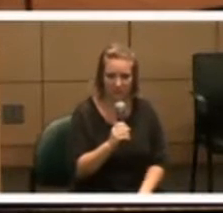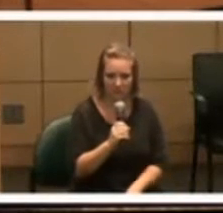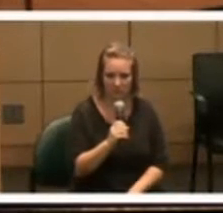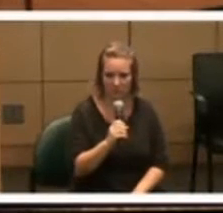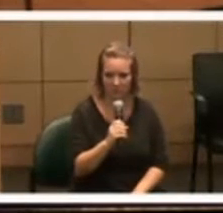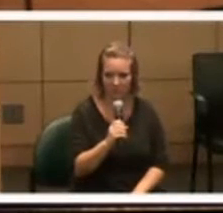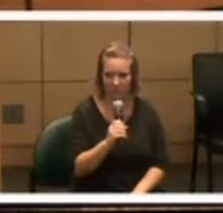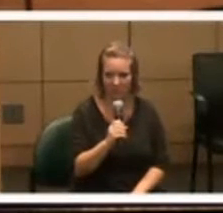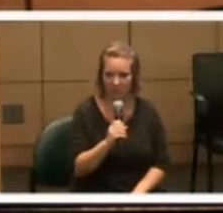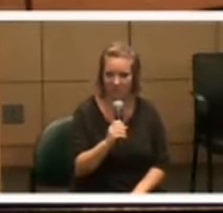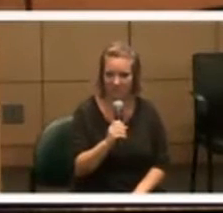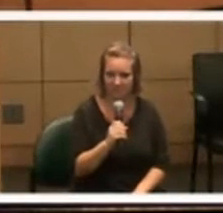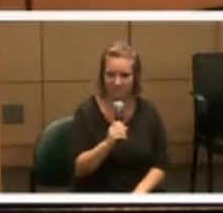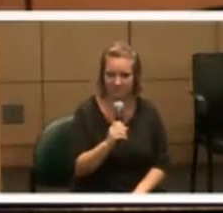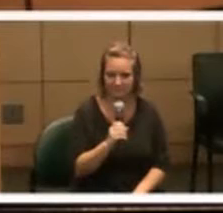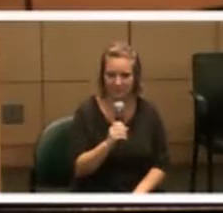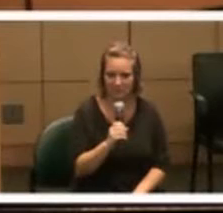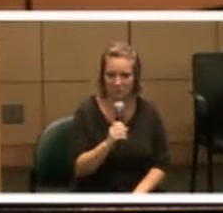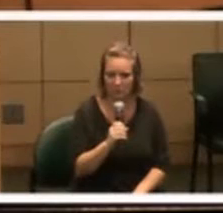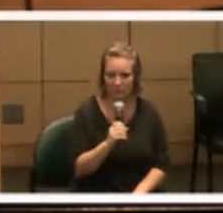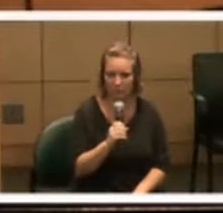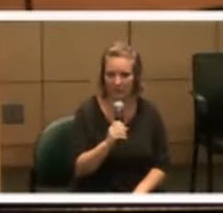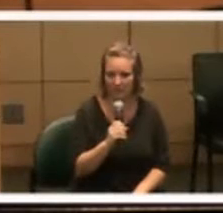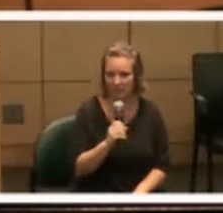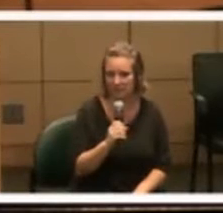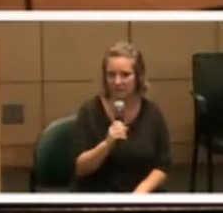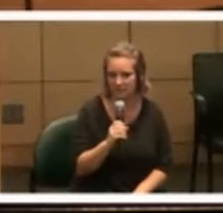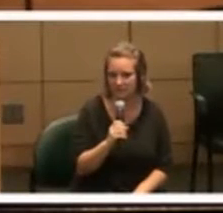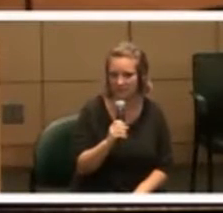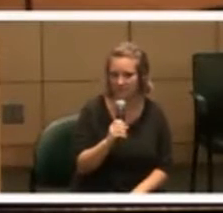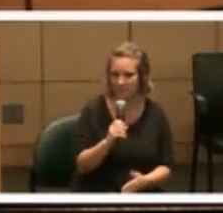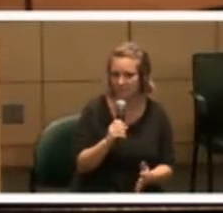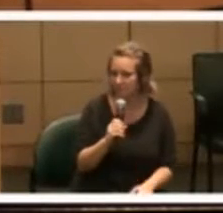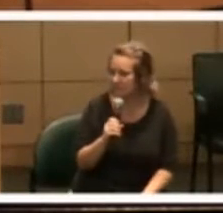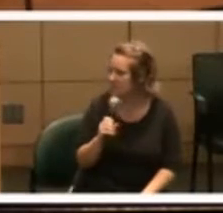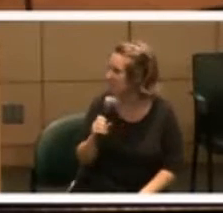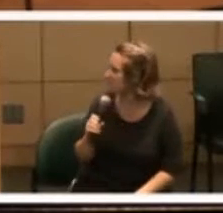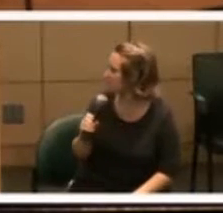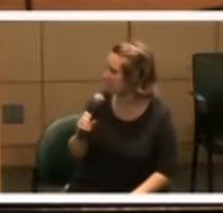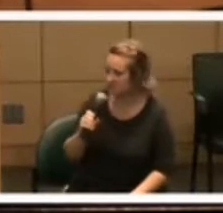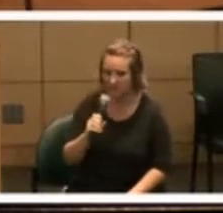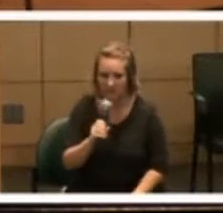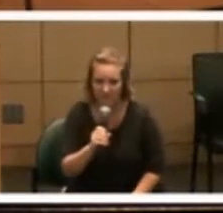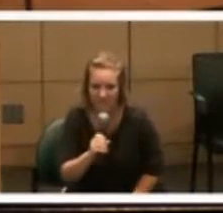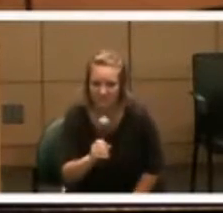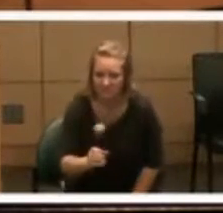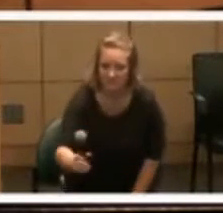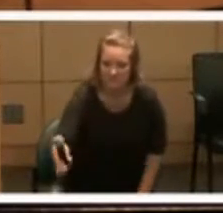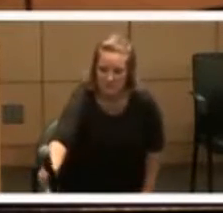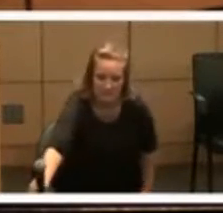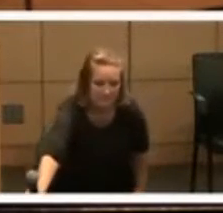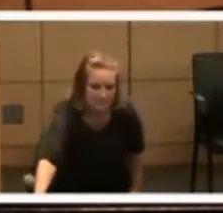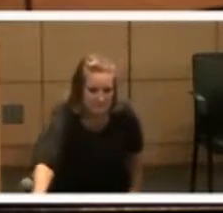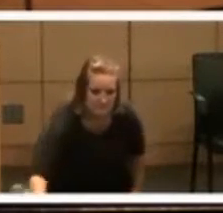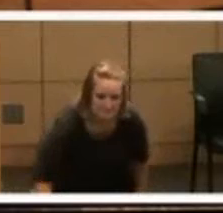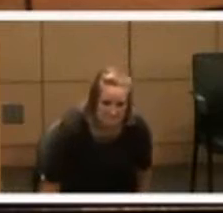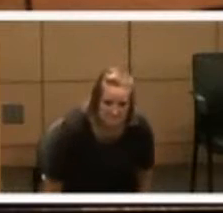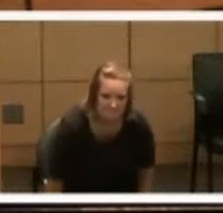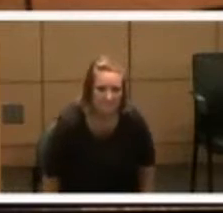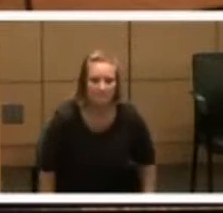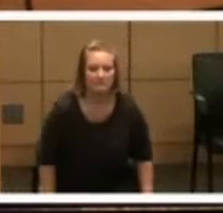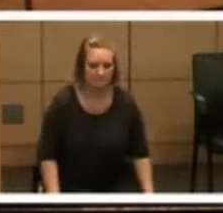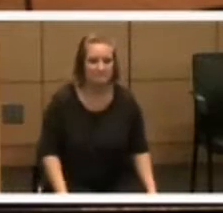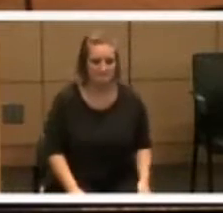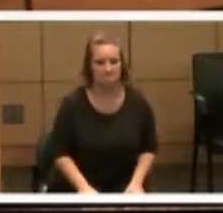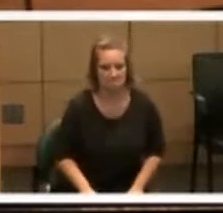factor than paternal education? I'm just wondering why that is a difference, if you could expand on that. So in a lot